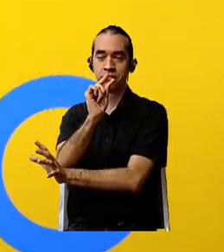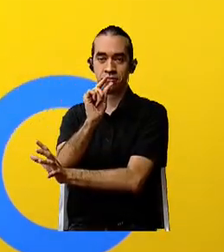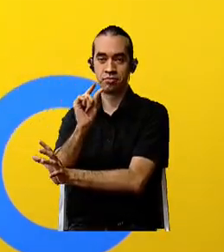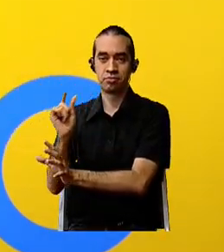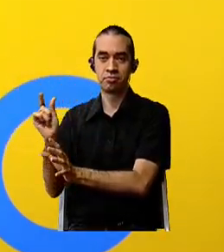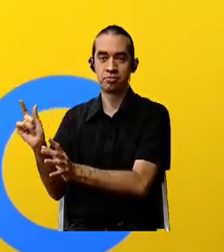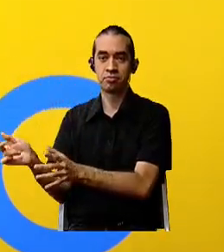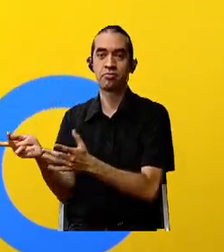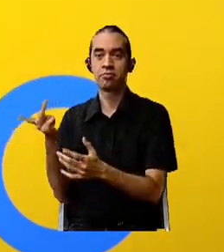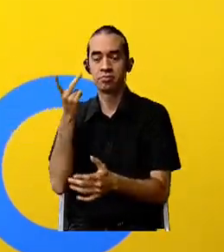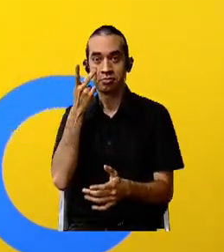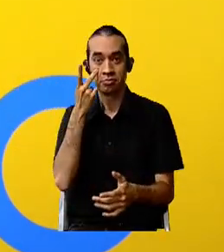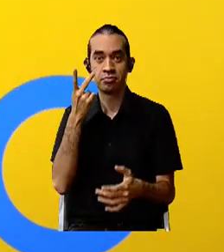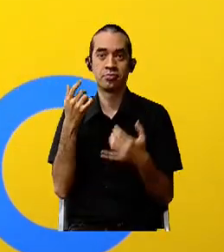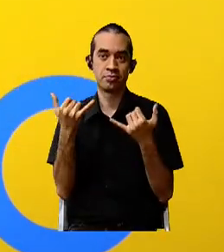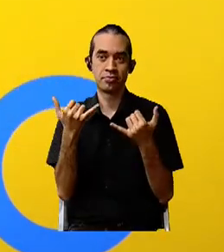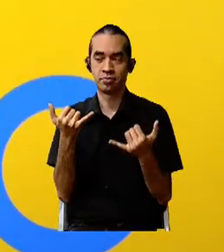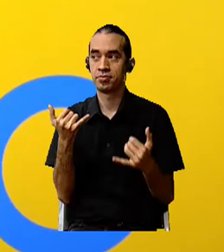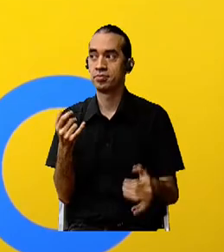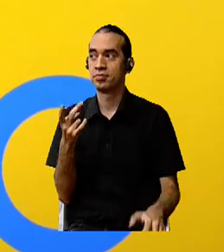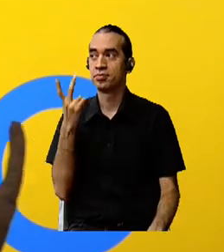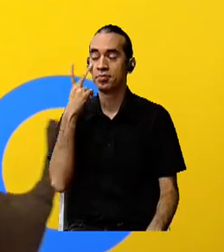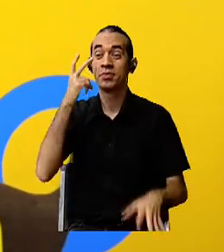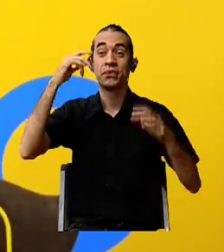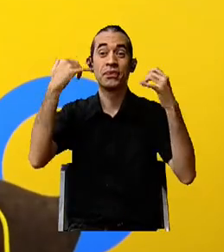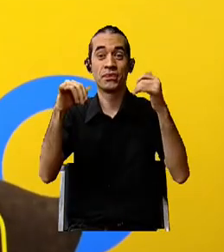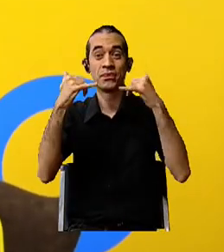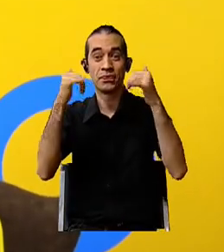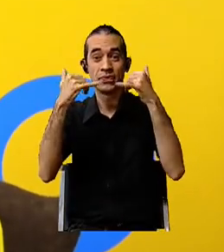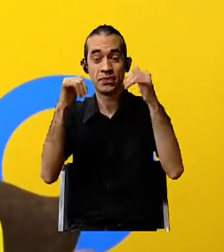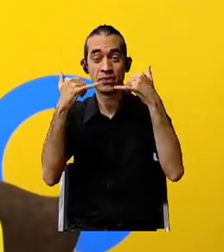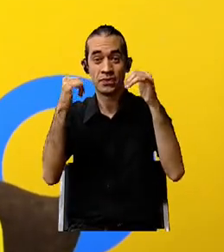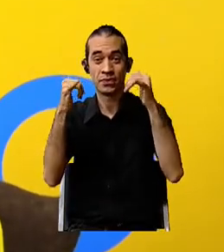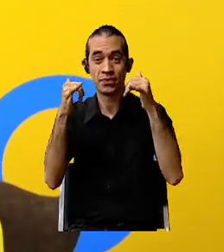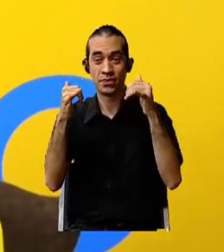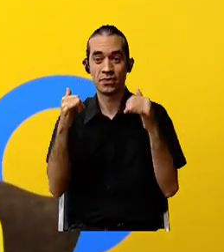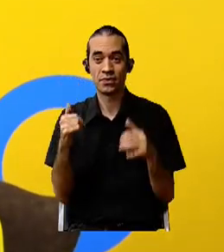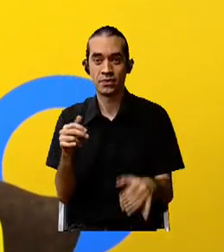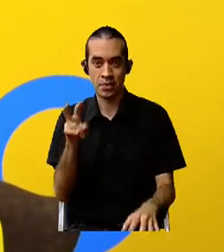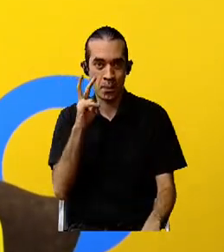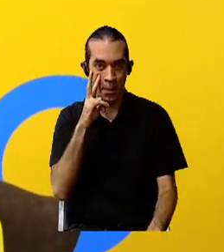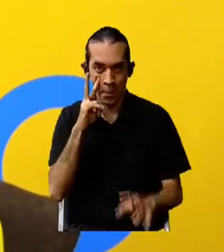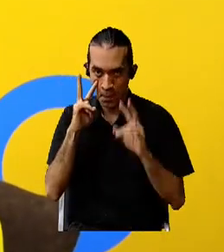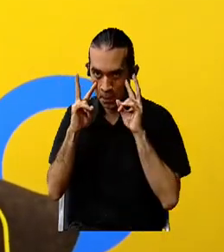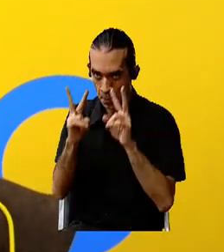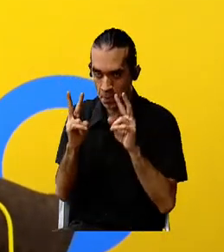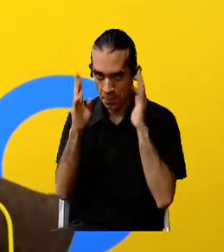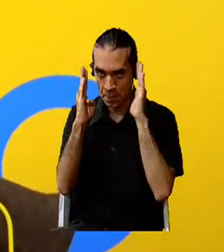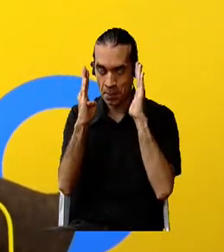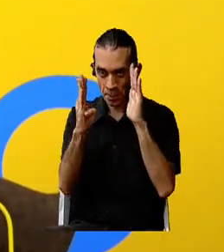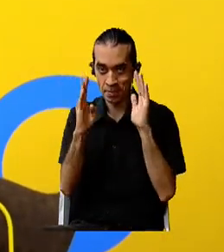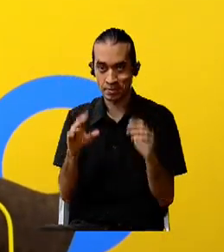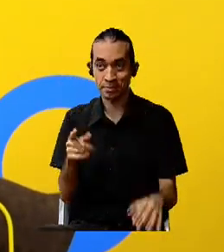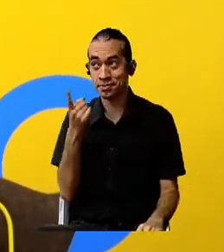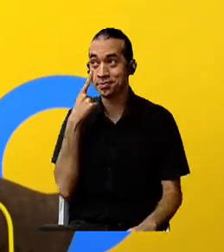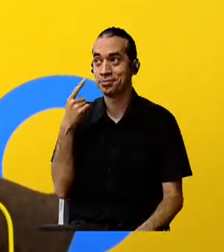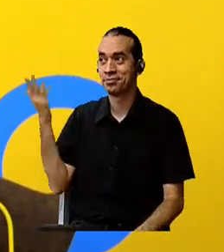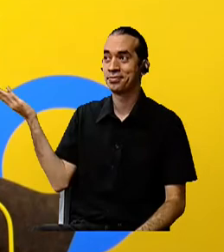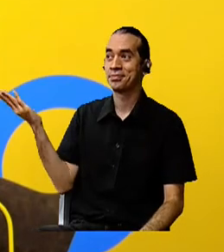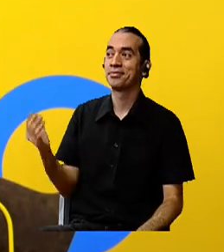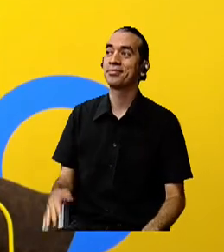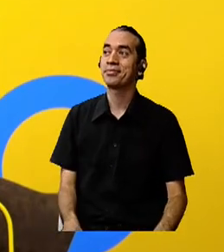right here. And now, Chuli, let's play. Let's paste close attention, okay? Ready, Chuli? Yes?